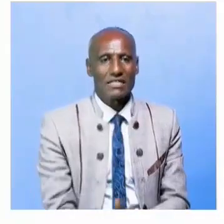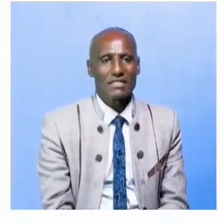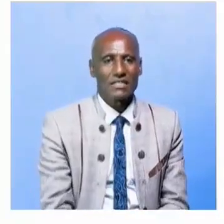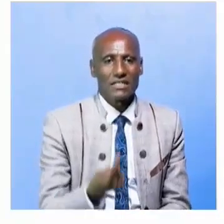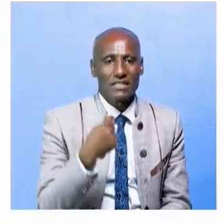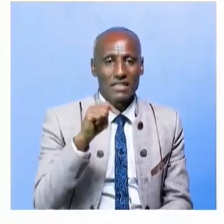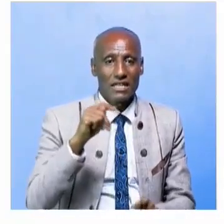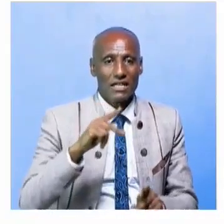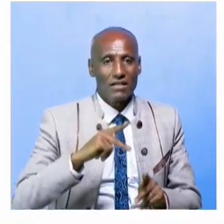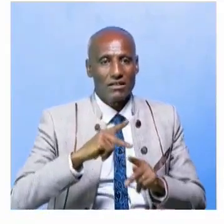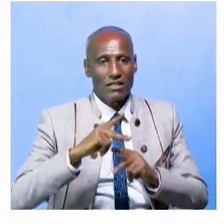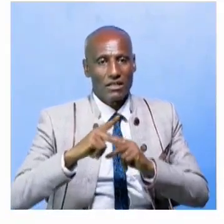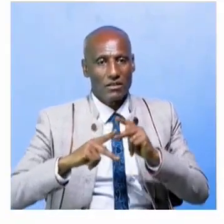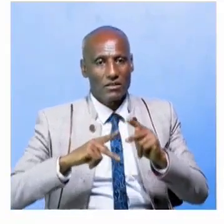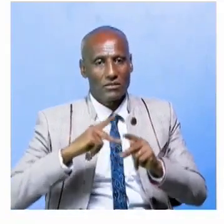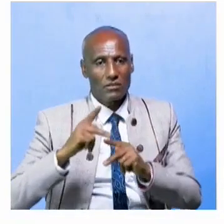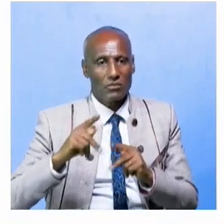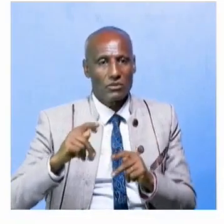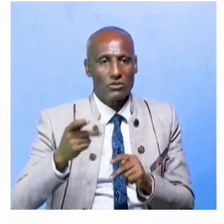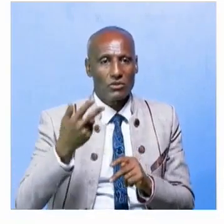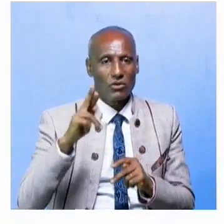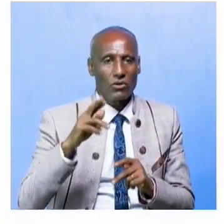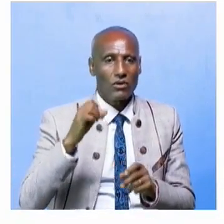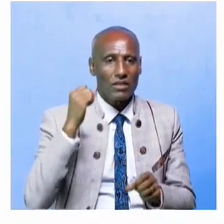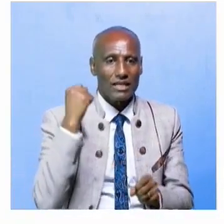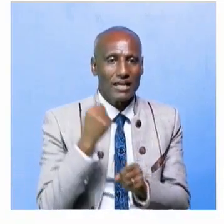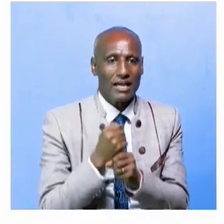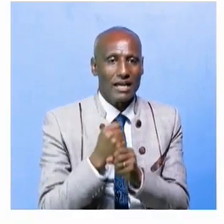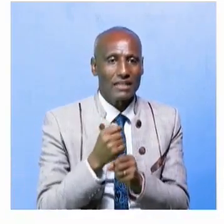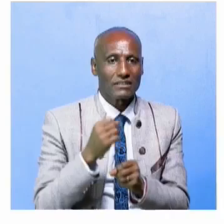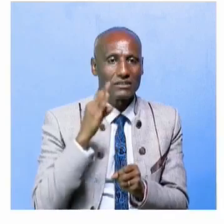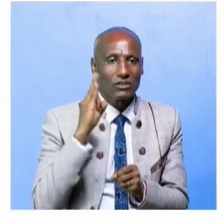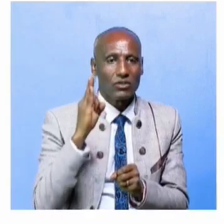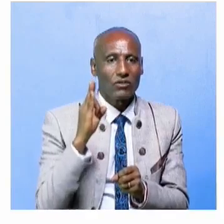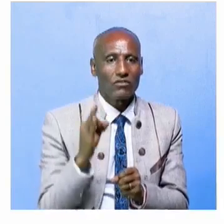the process or the act of